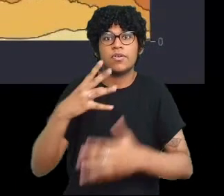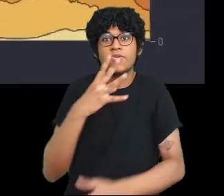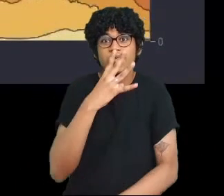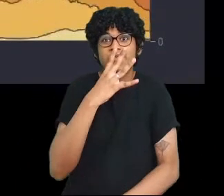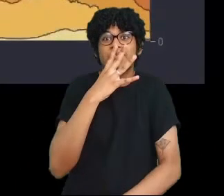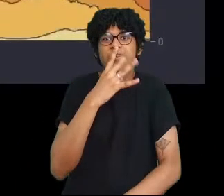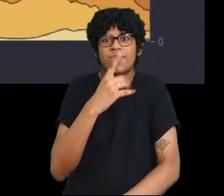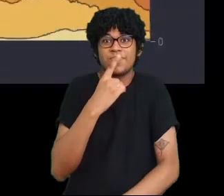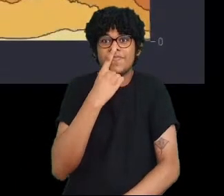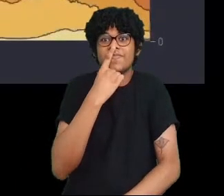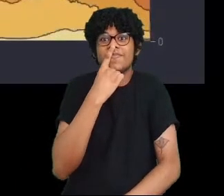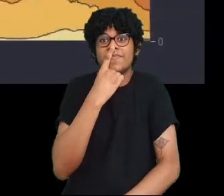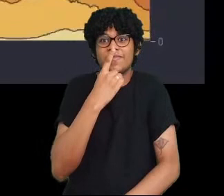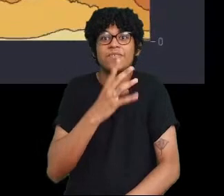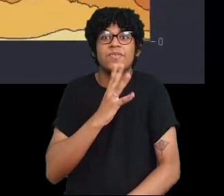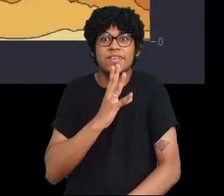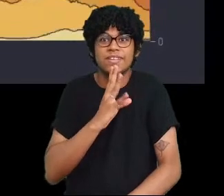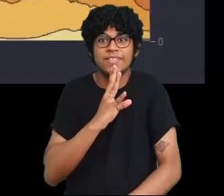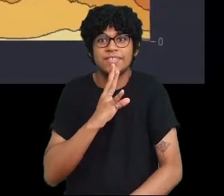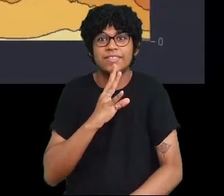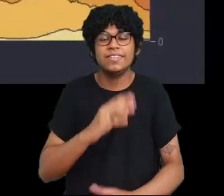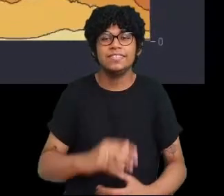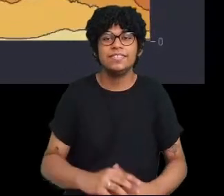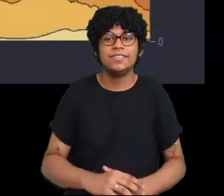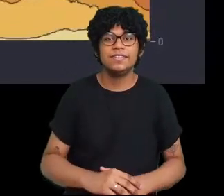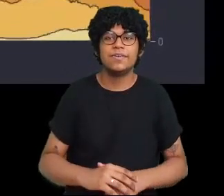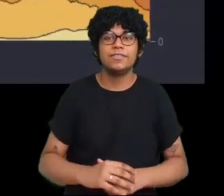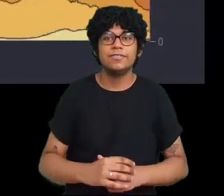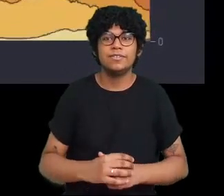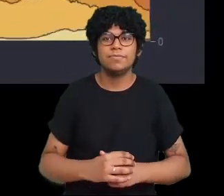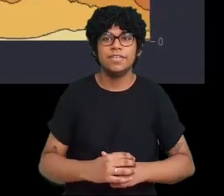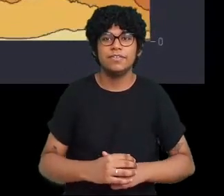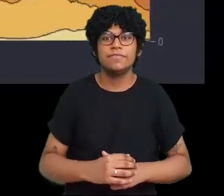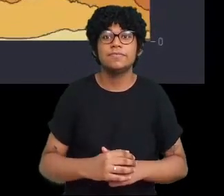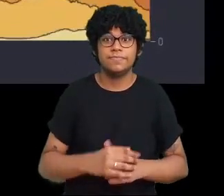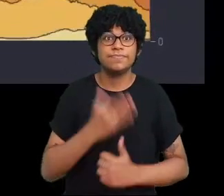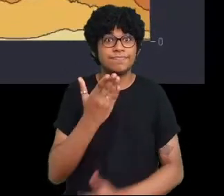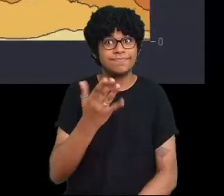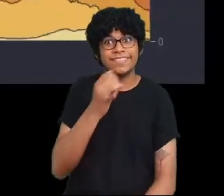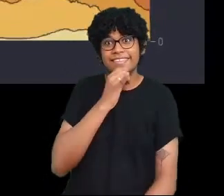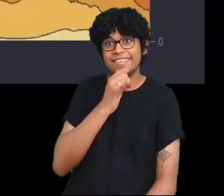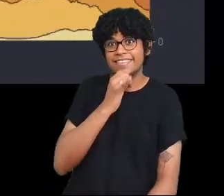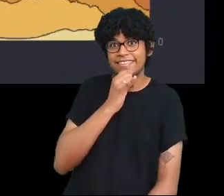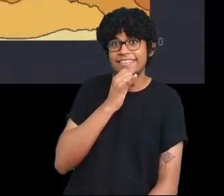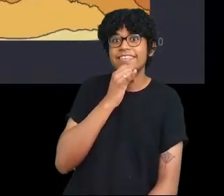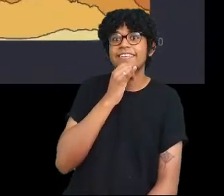COVID is a classic example. We all have looked at line charts and bar charts